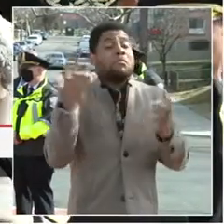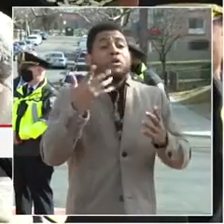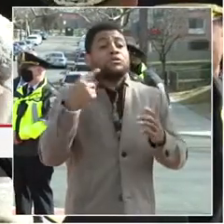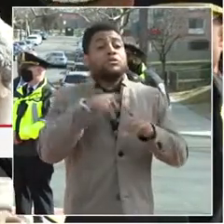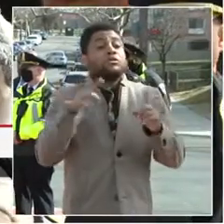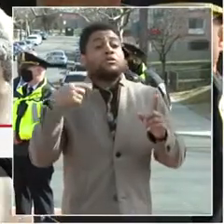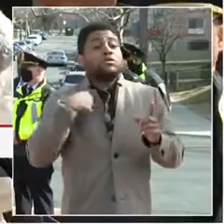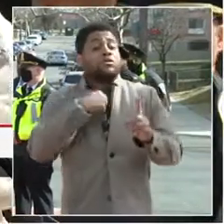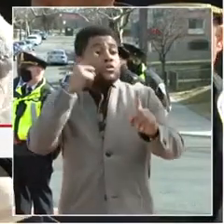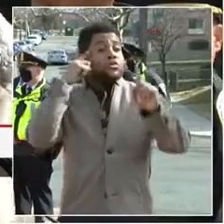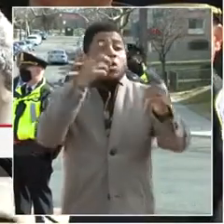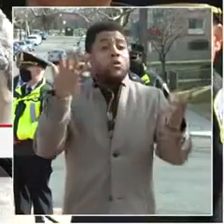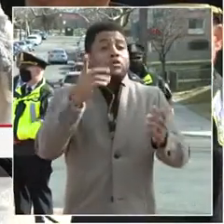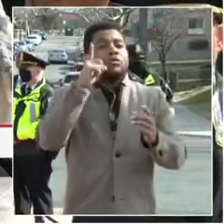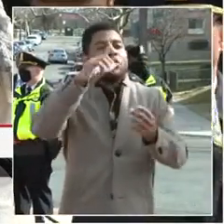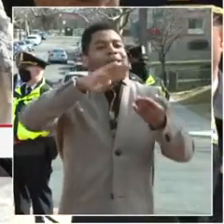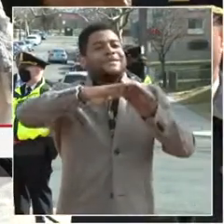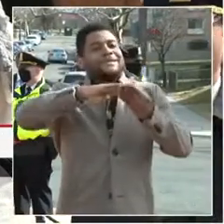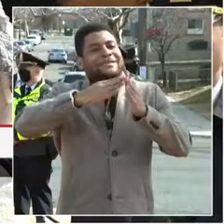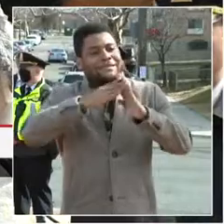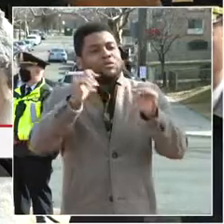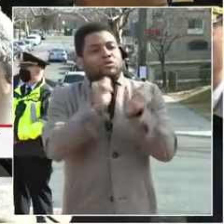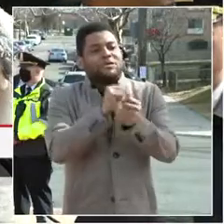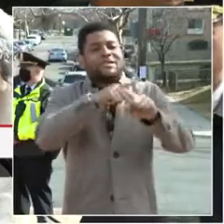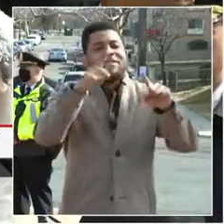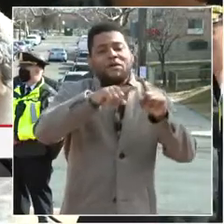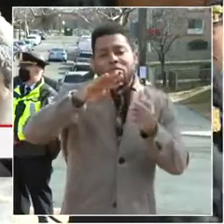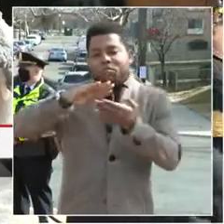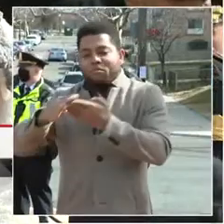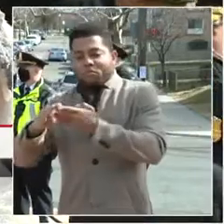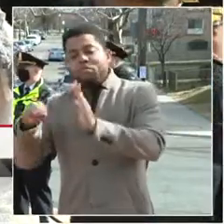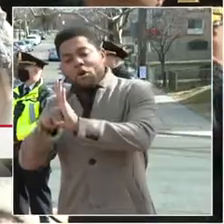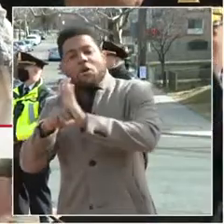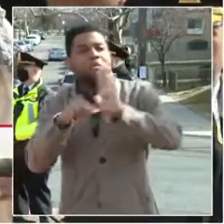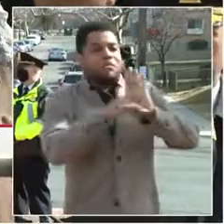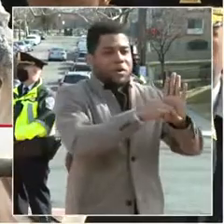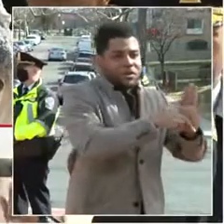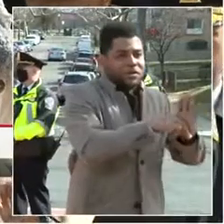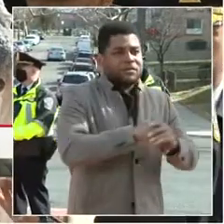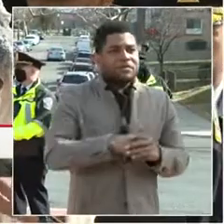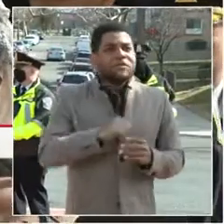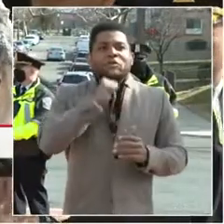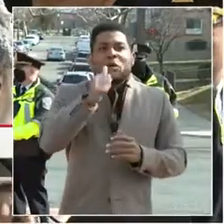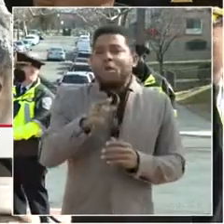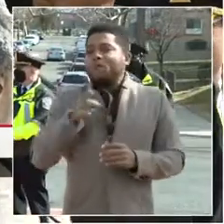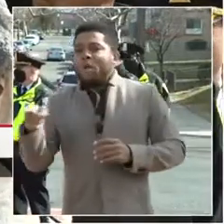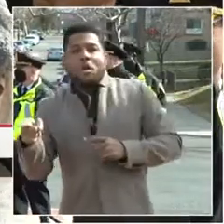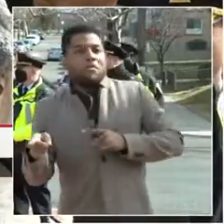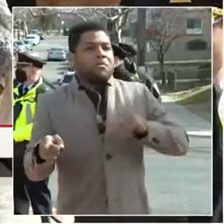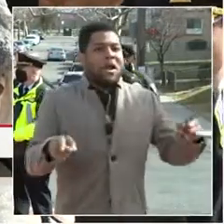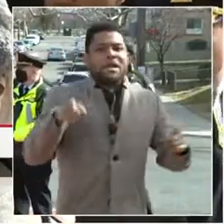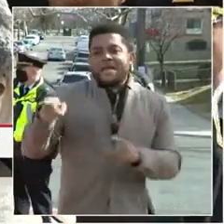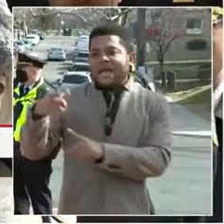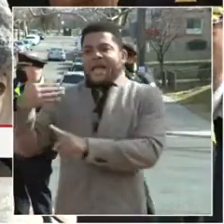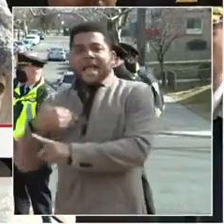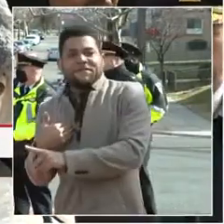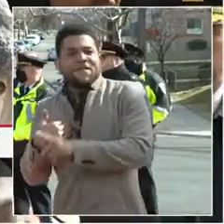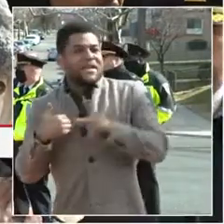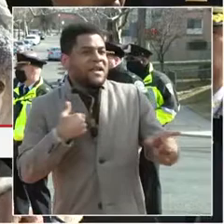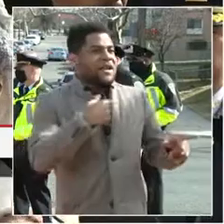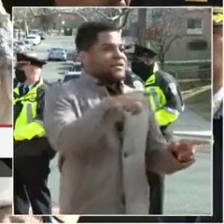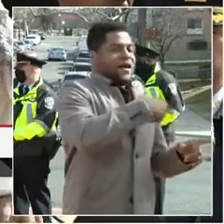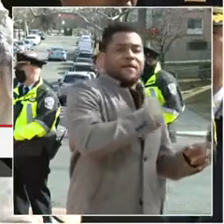get into the his and hers, as you said, because we are coordinating. I think MPD will confirm that Cure the